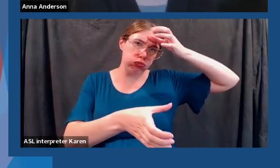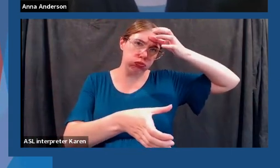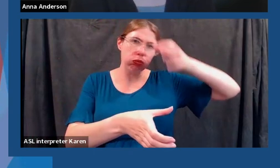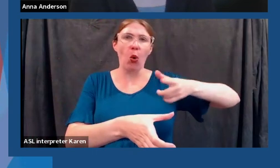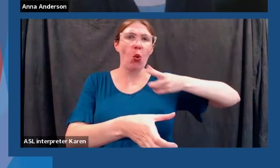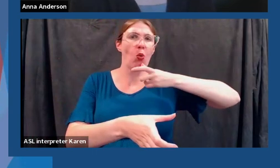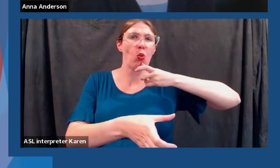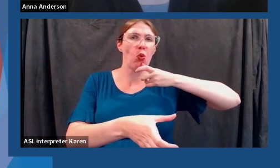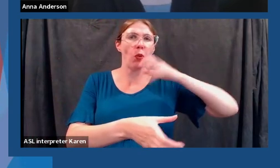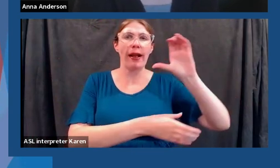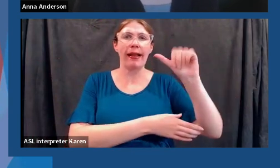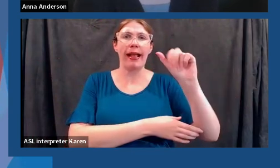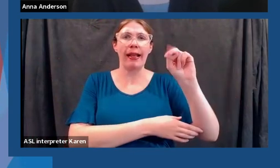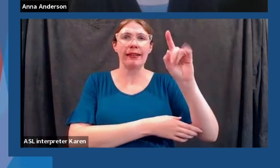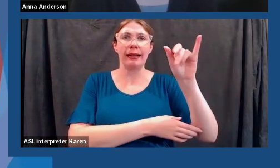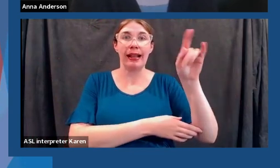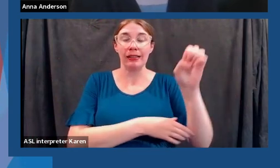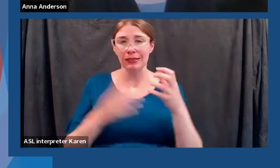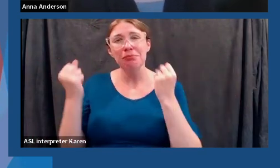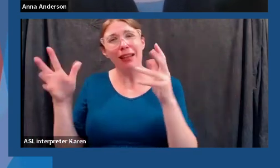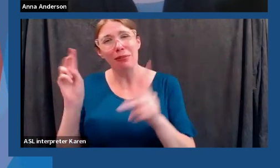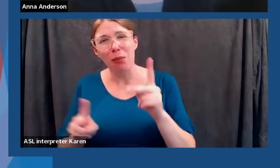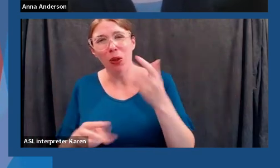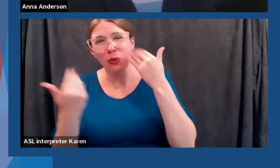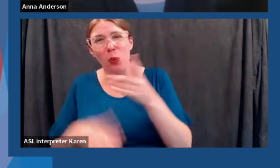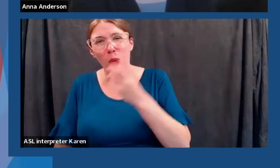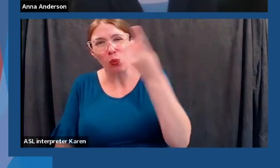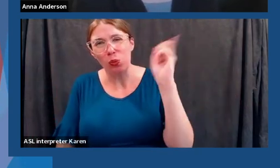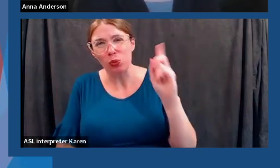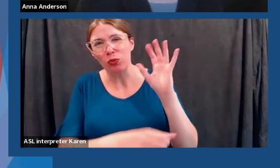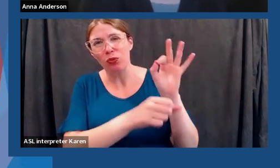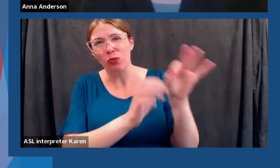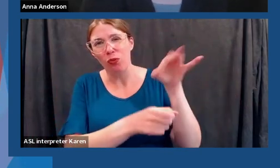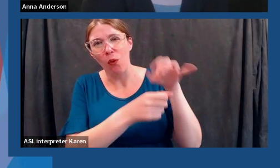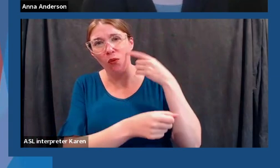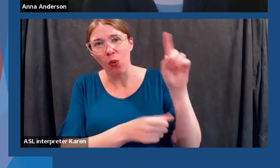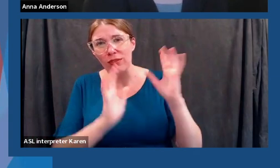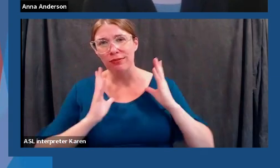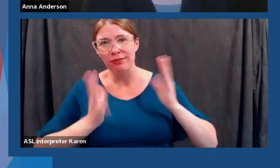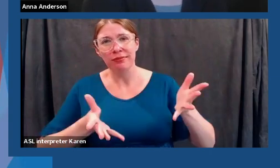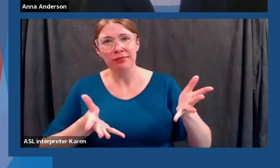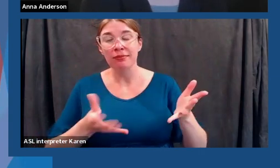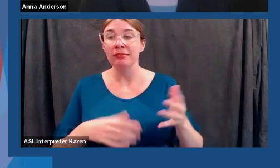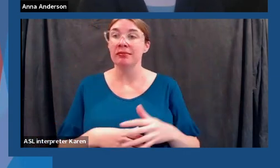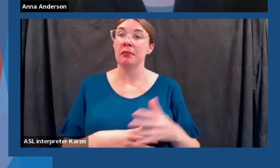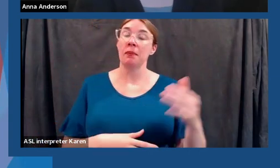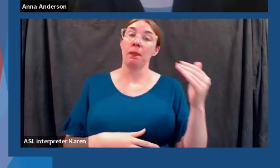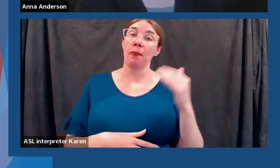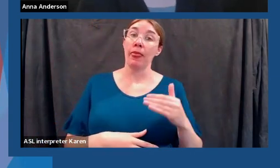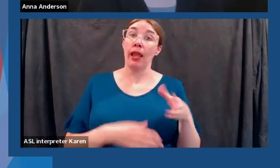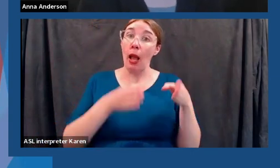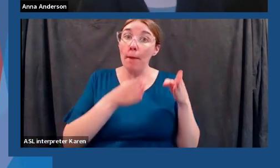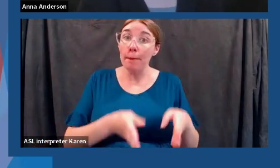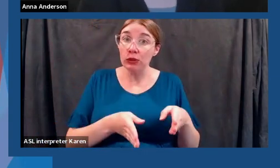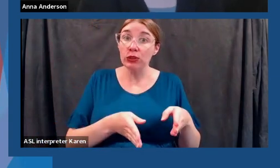vote that don't have a robust knowledge of candidates. So there's things like that. An individual who has lost their